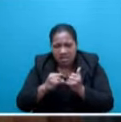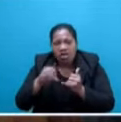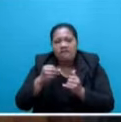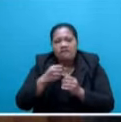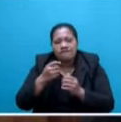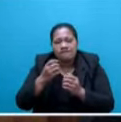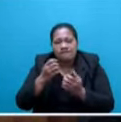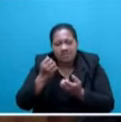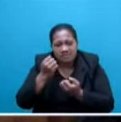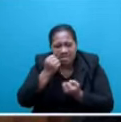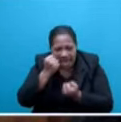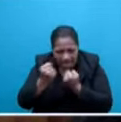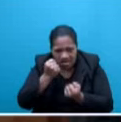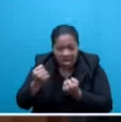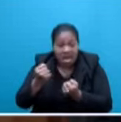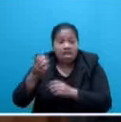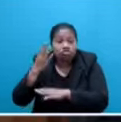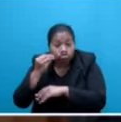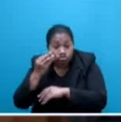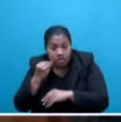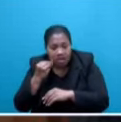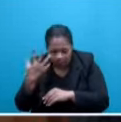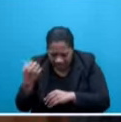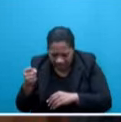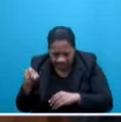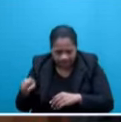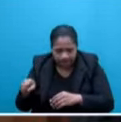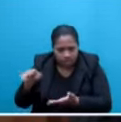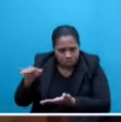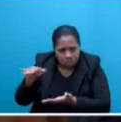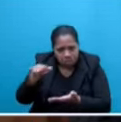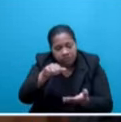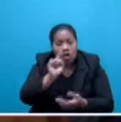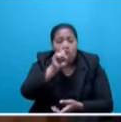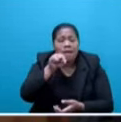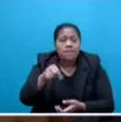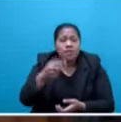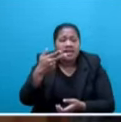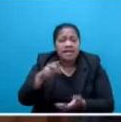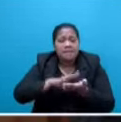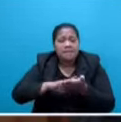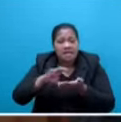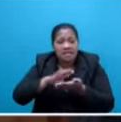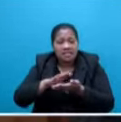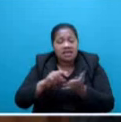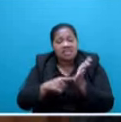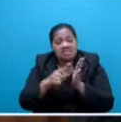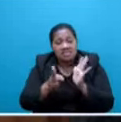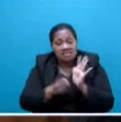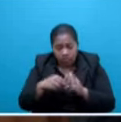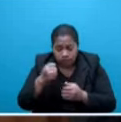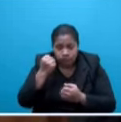of sugar. It is anticipated that FSC will crush 1.8 million tons of sugarcane to produce